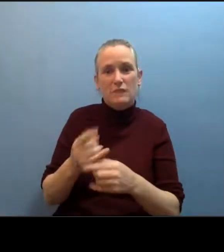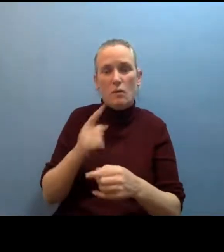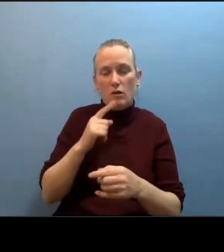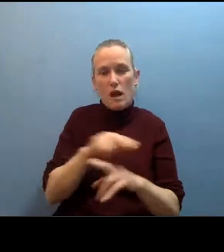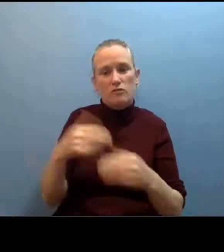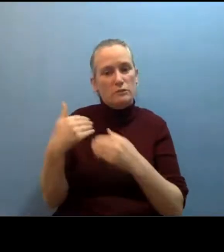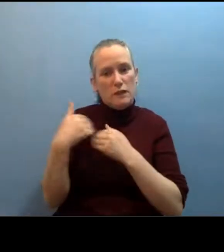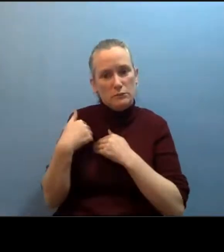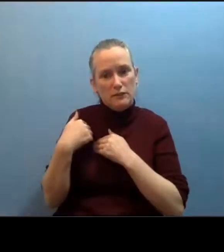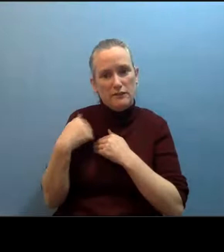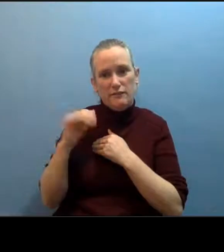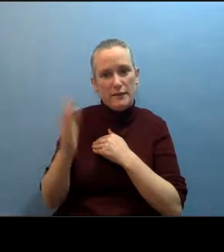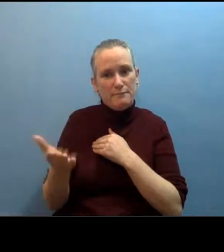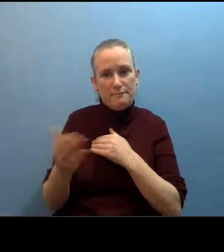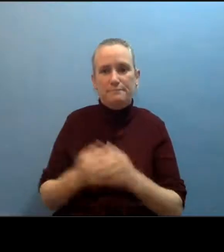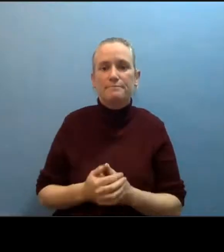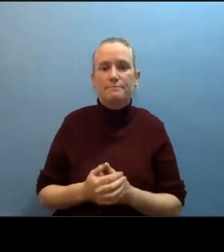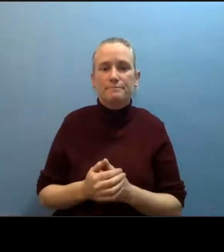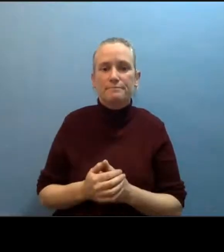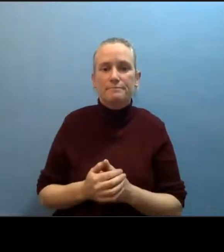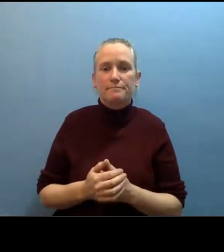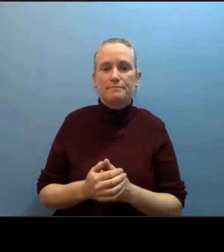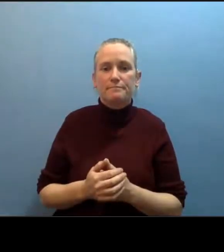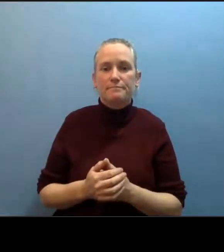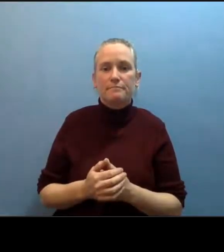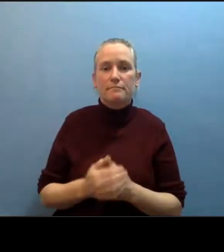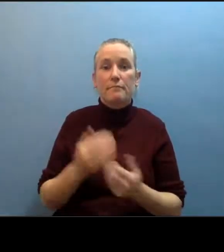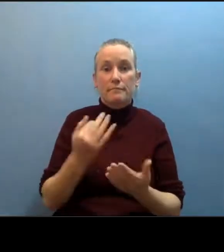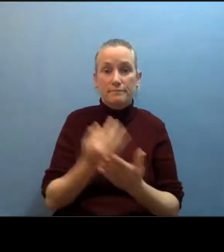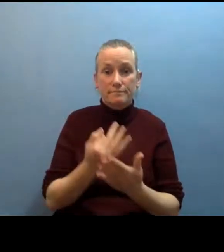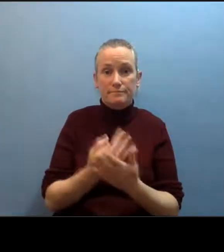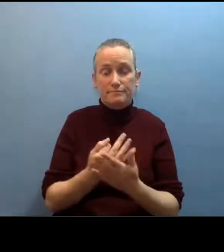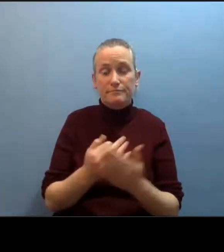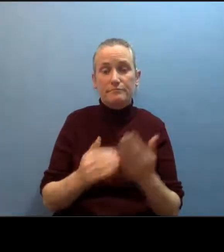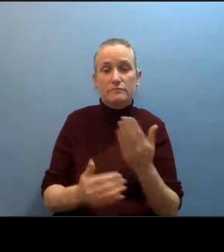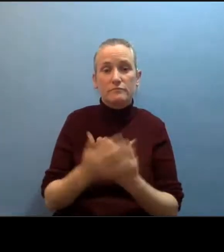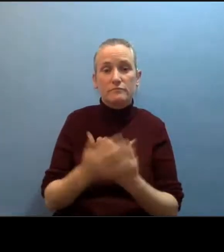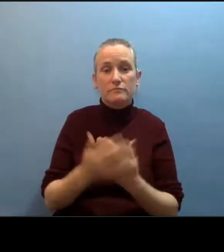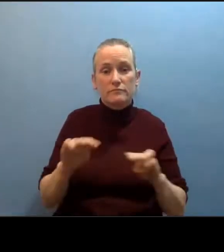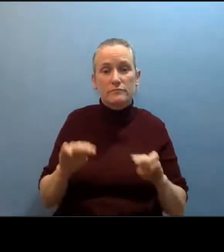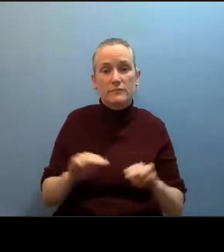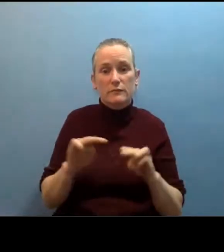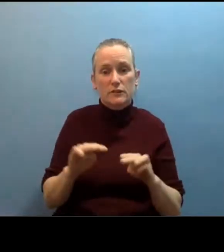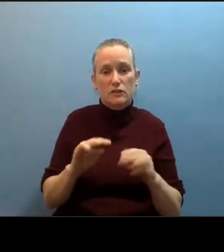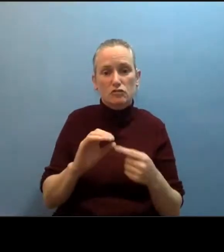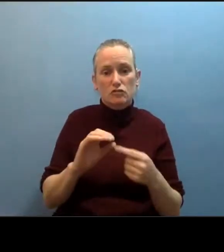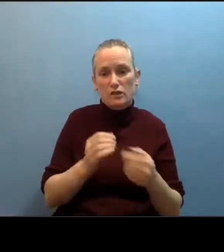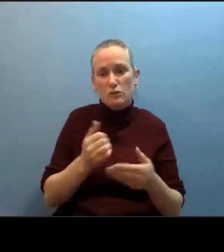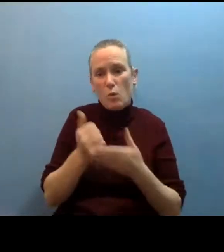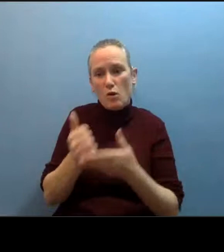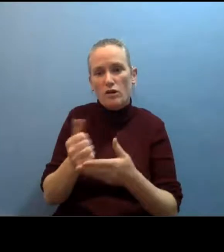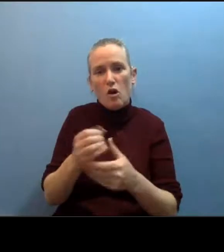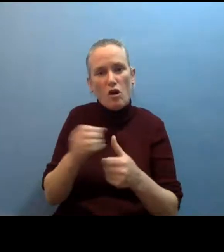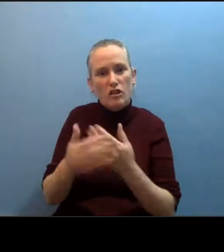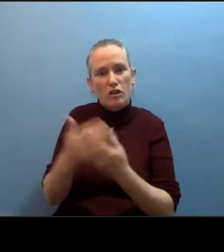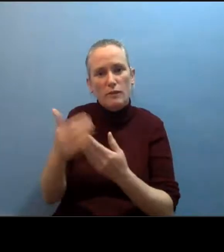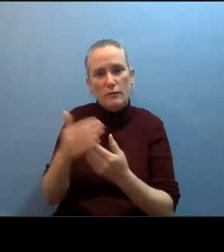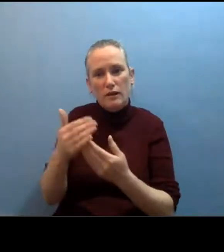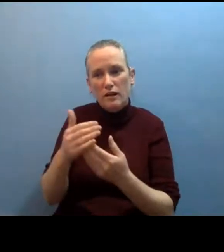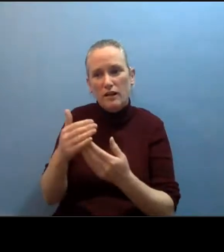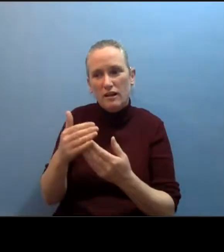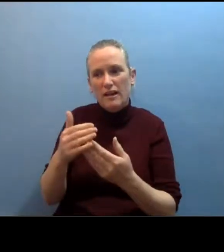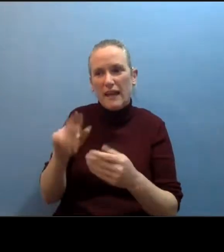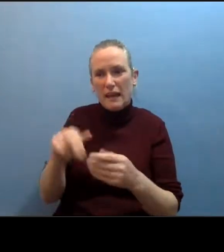on. And often when young people are trying to support other young people, it takes a toll on them as well.